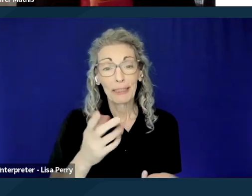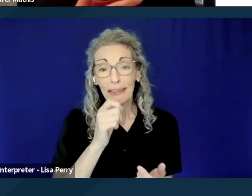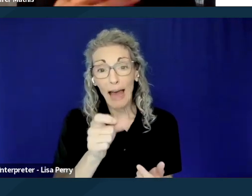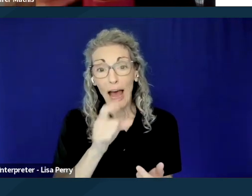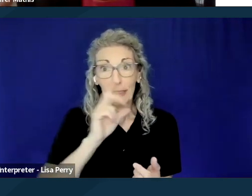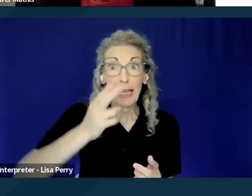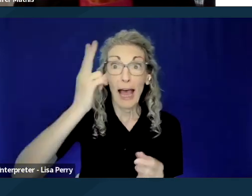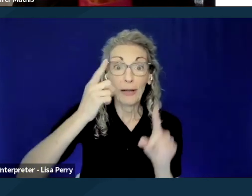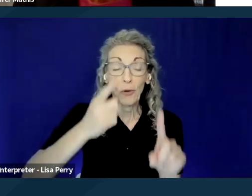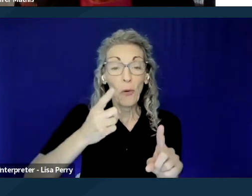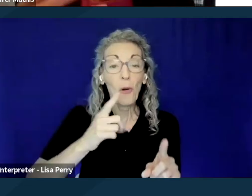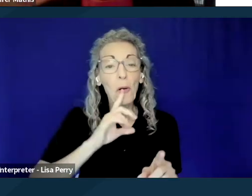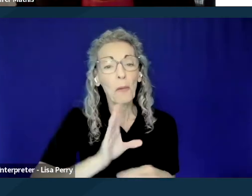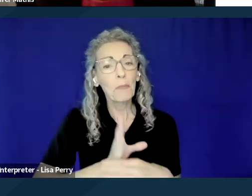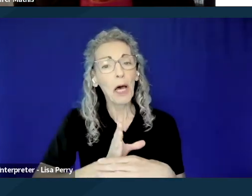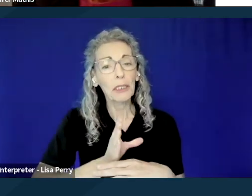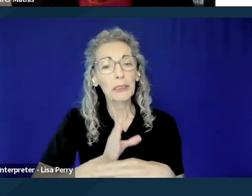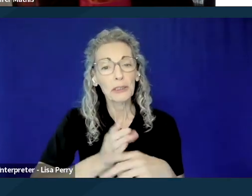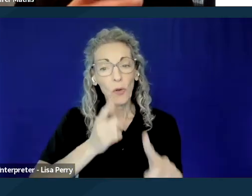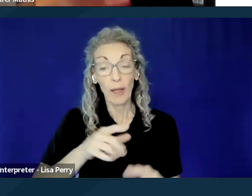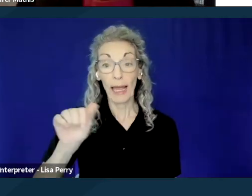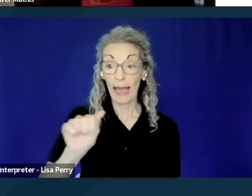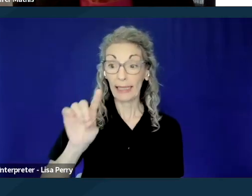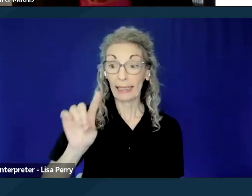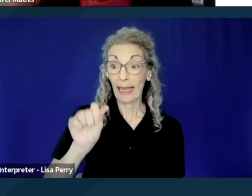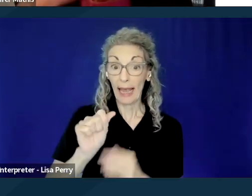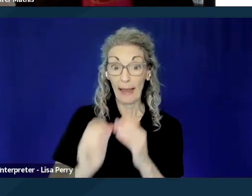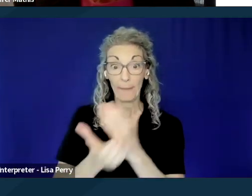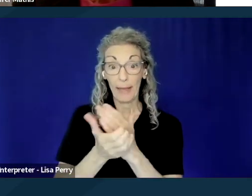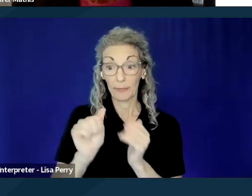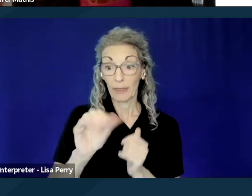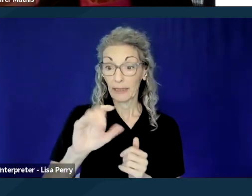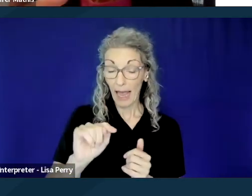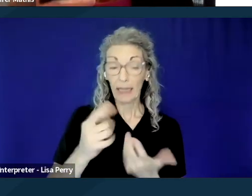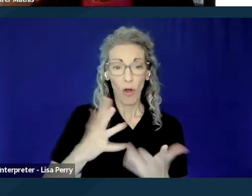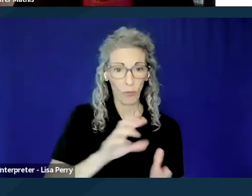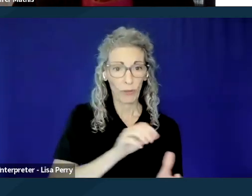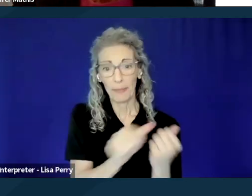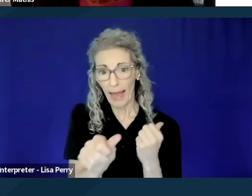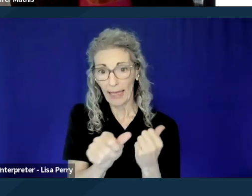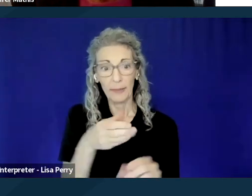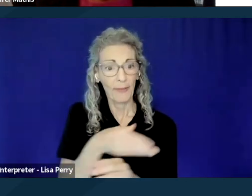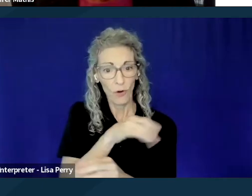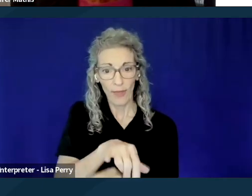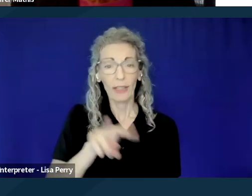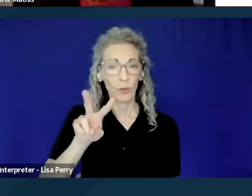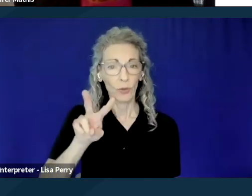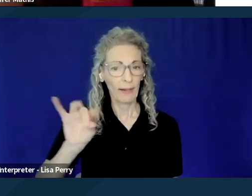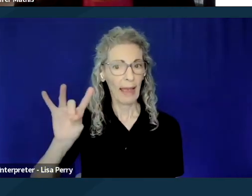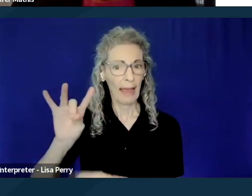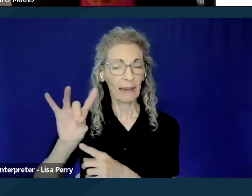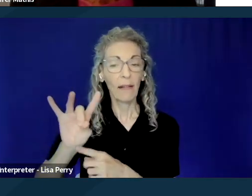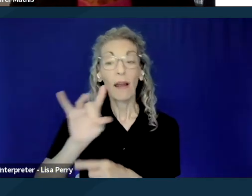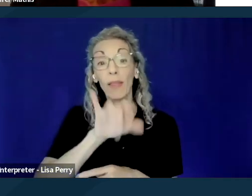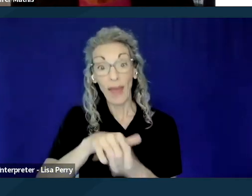Act had passed in intervening years and in 2008 and made